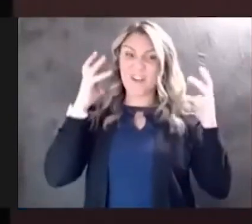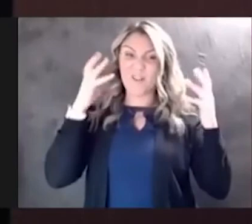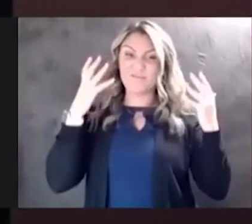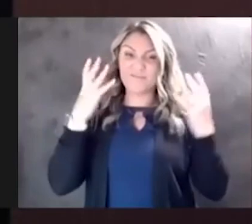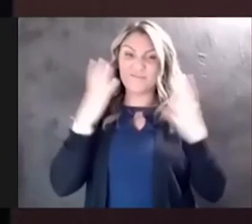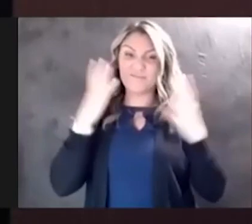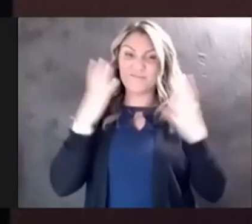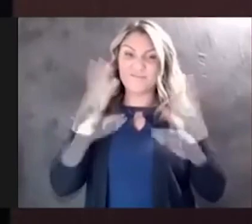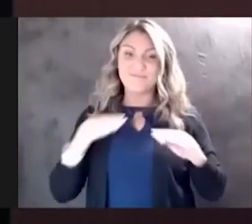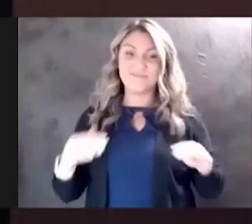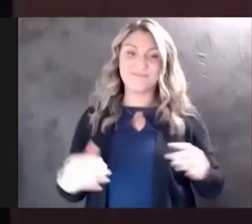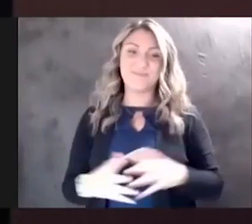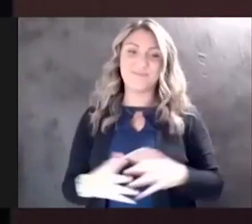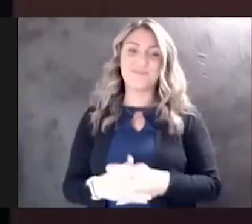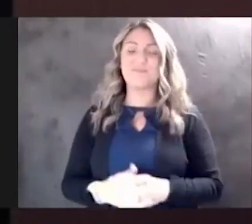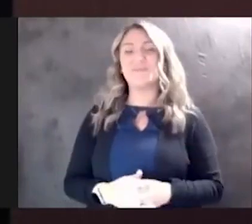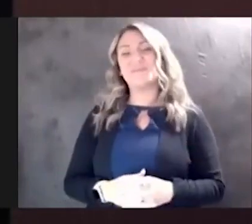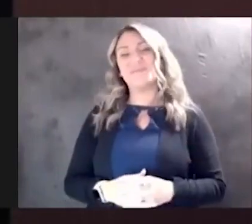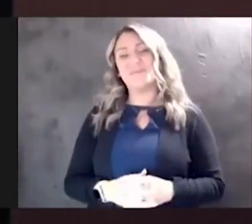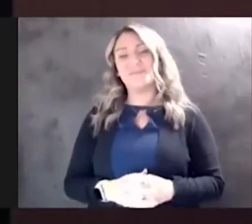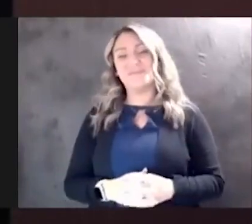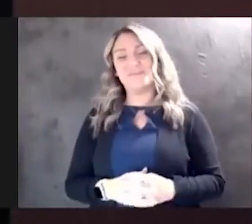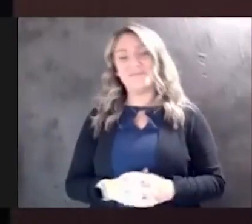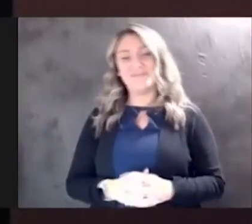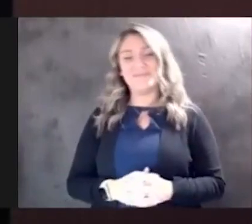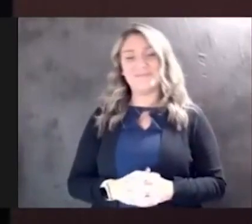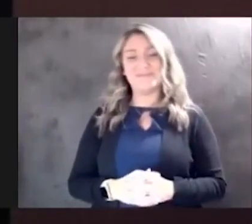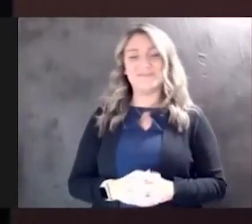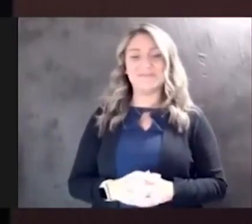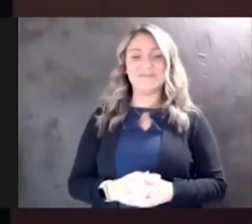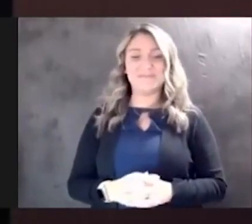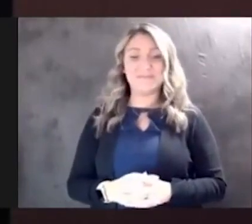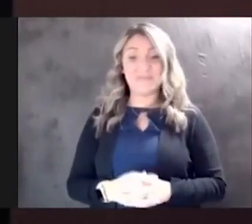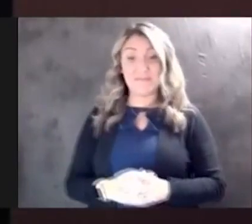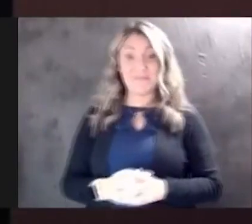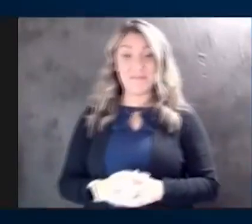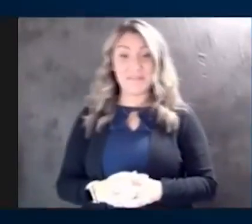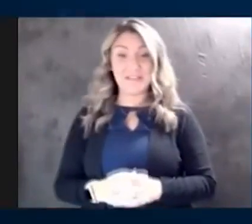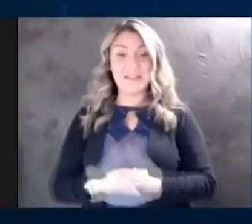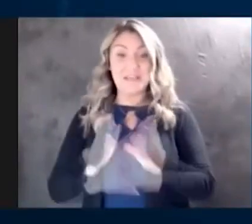All right. Is Betty with us or?